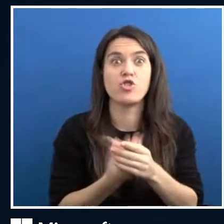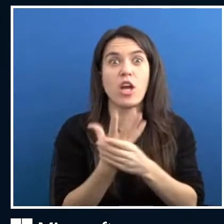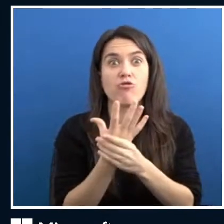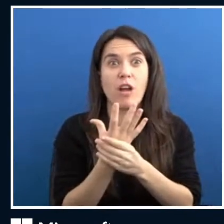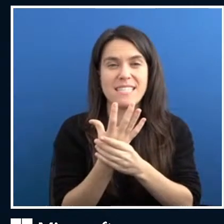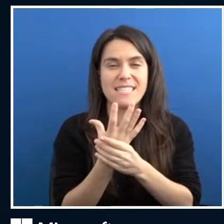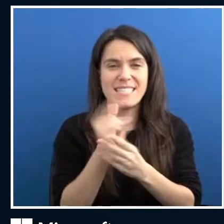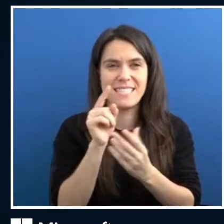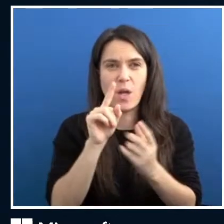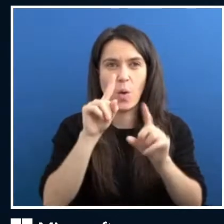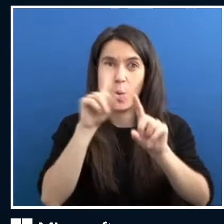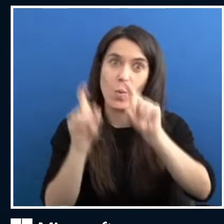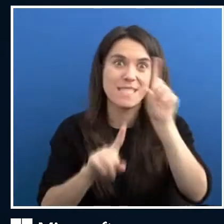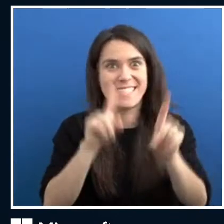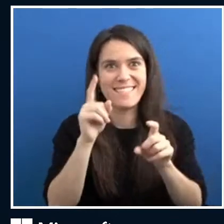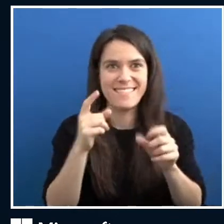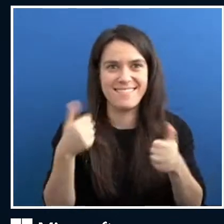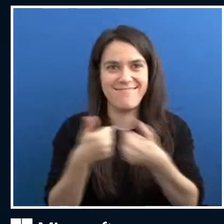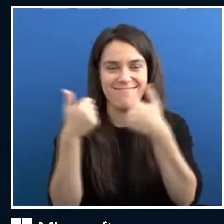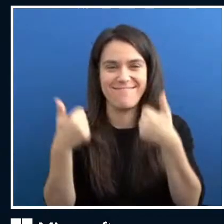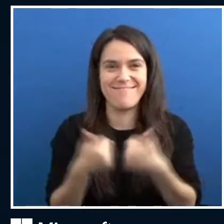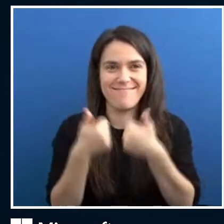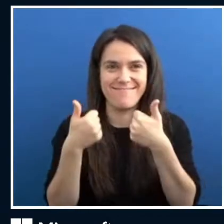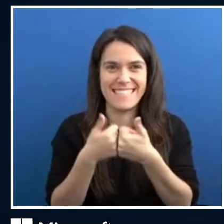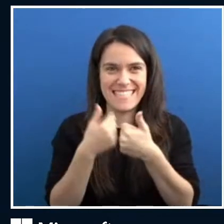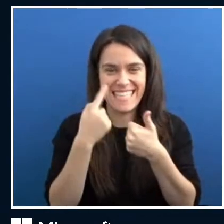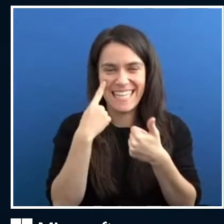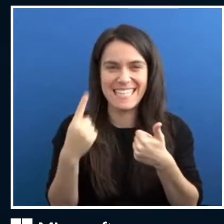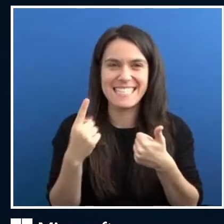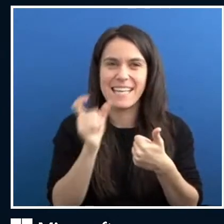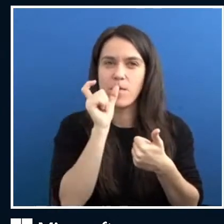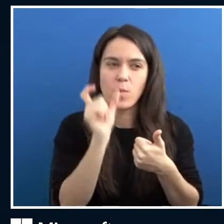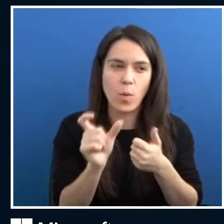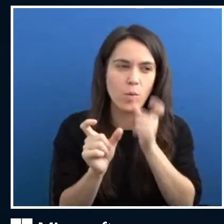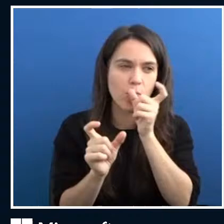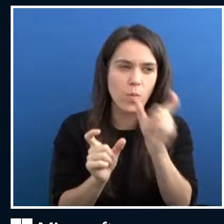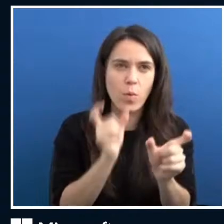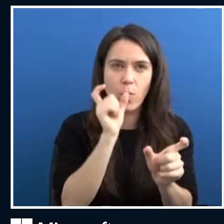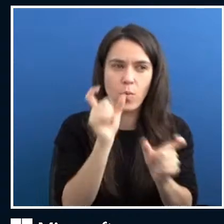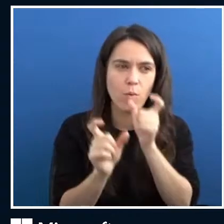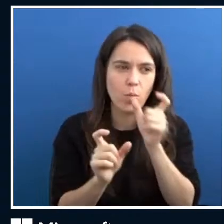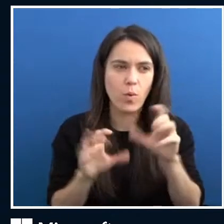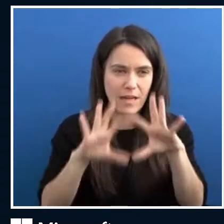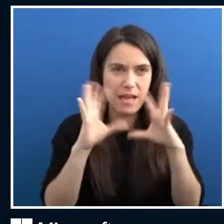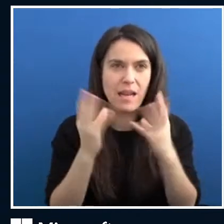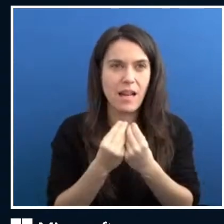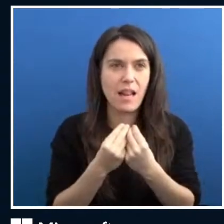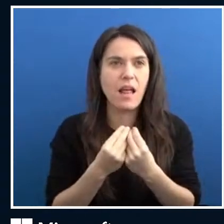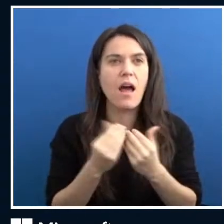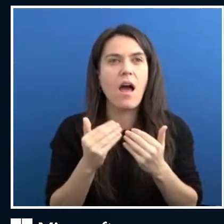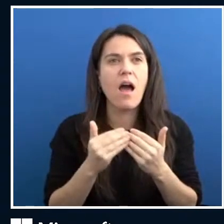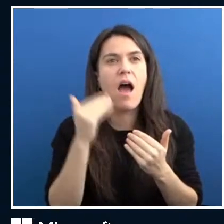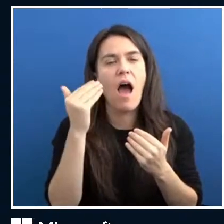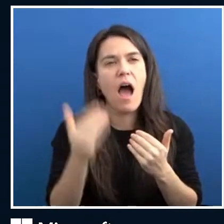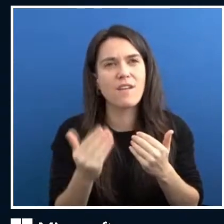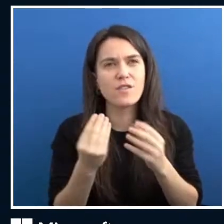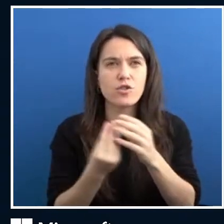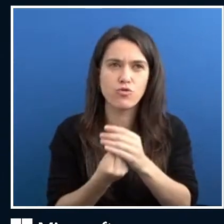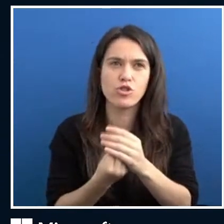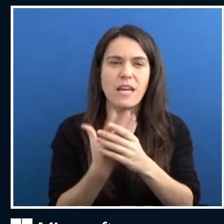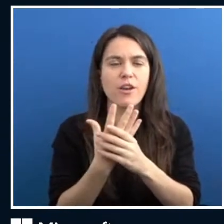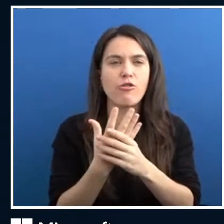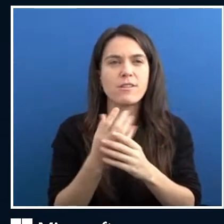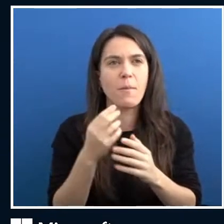the predict the keys, the word is a keyword, and every single one of those. And then we generate the distractors and then the